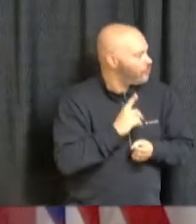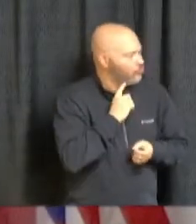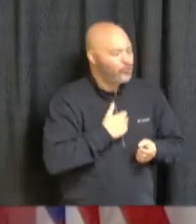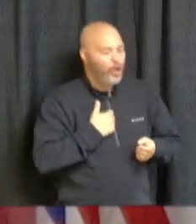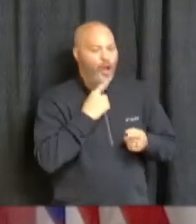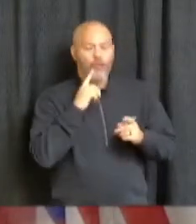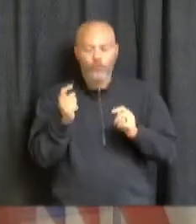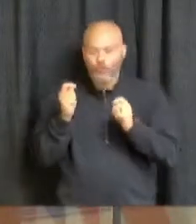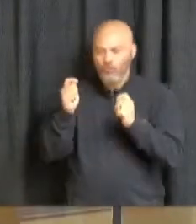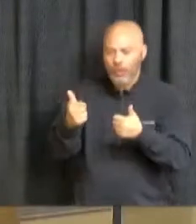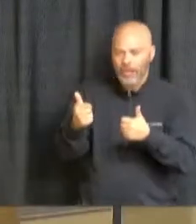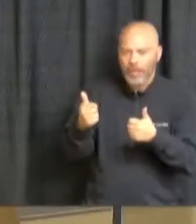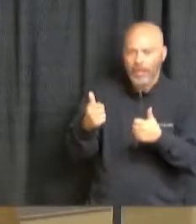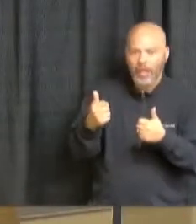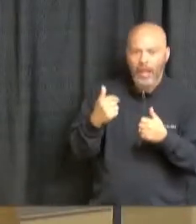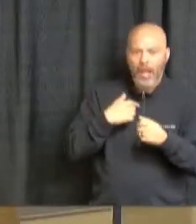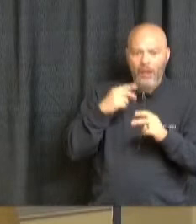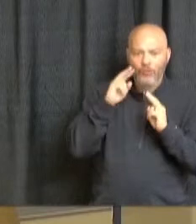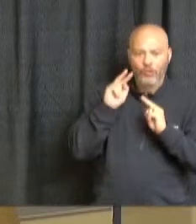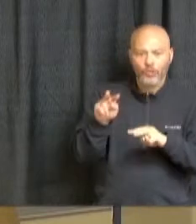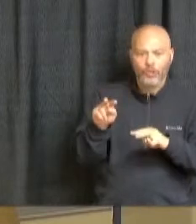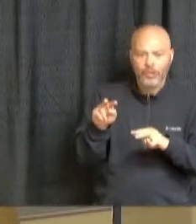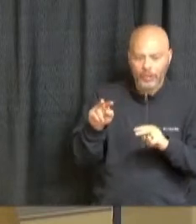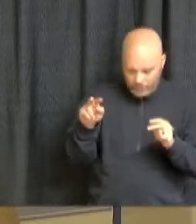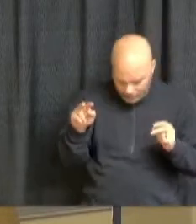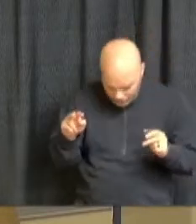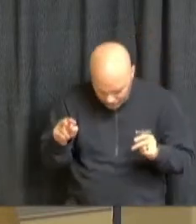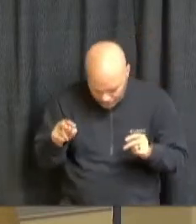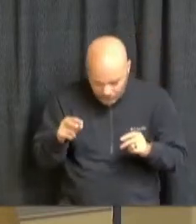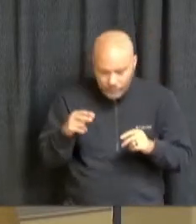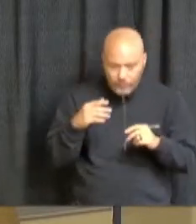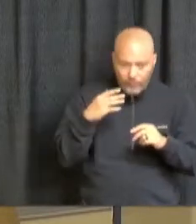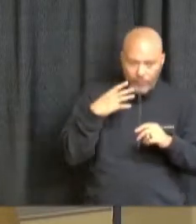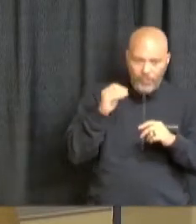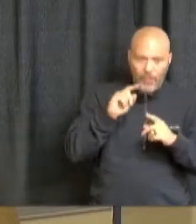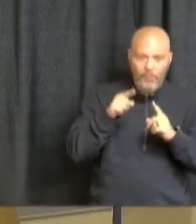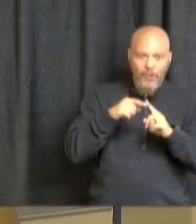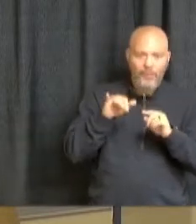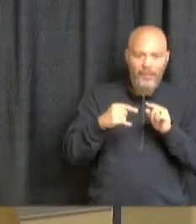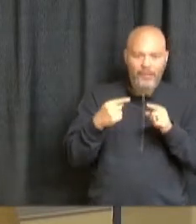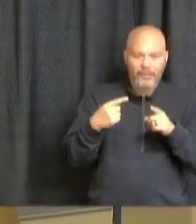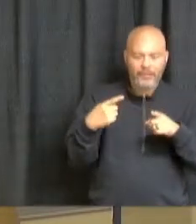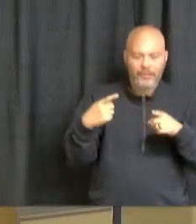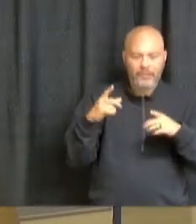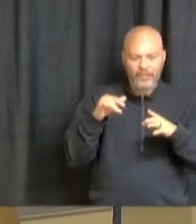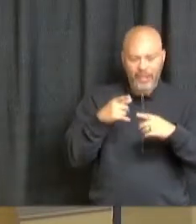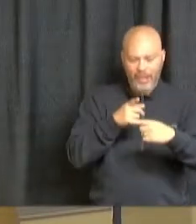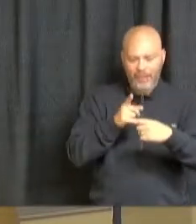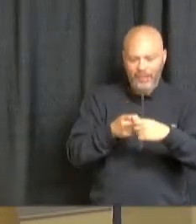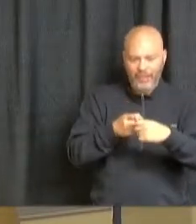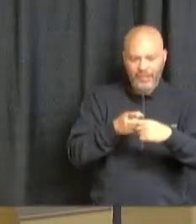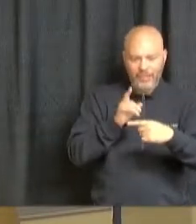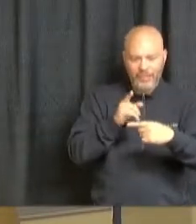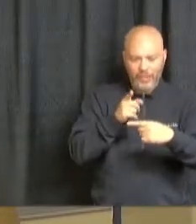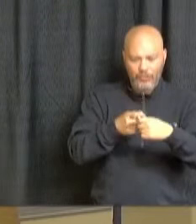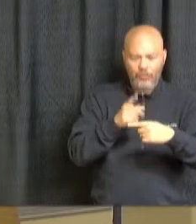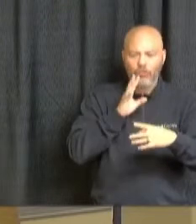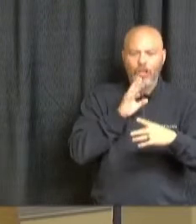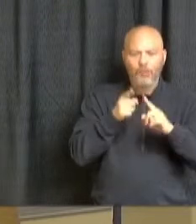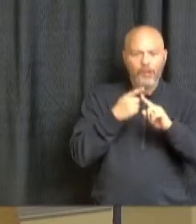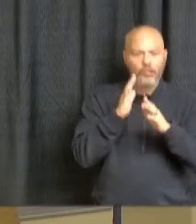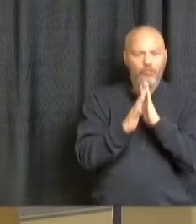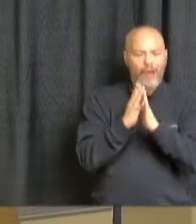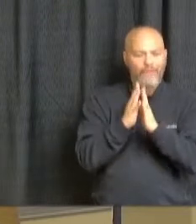you. Real quick, I was just thinking, I know this intersection was brought up last week about the